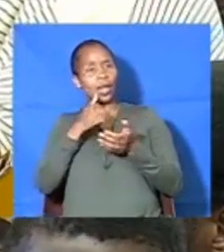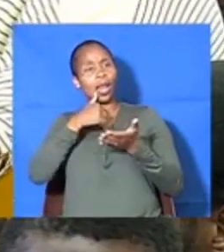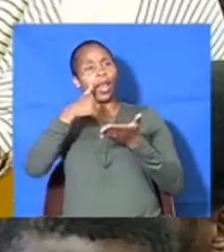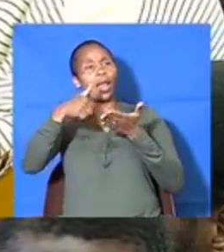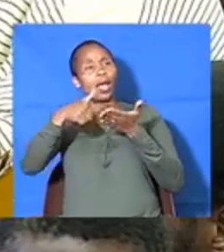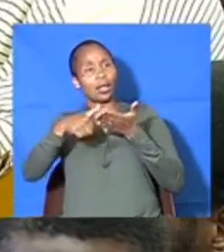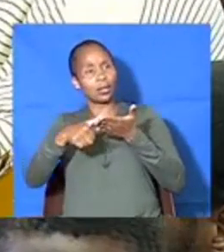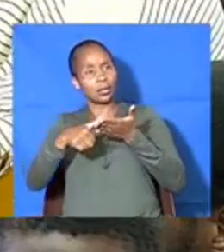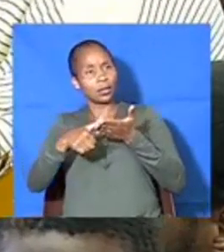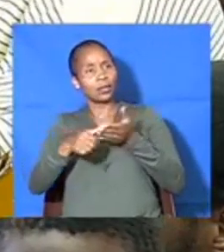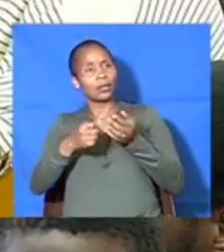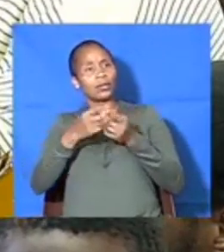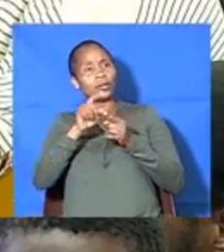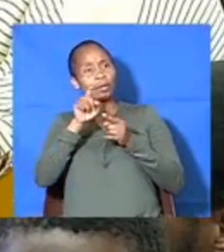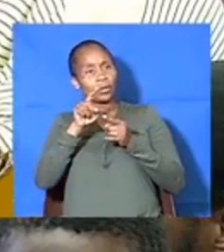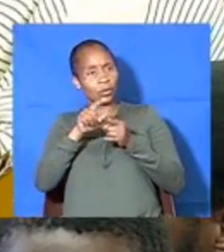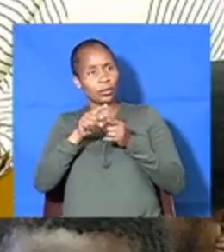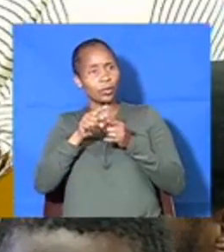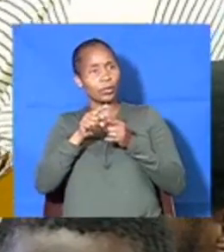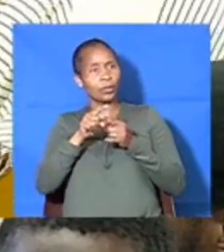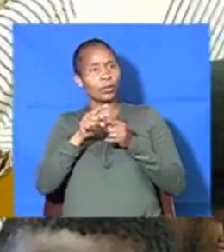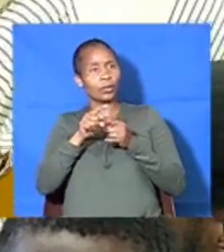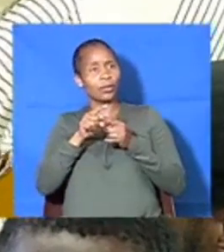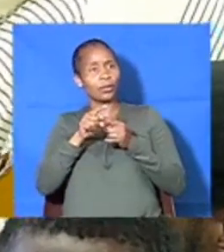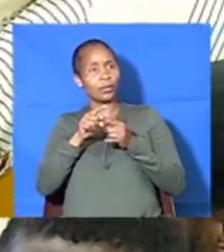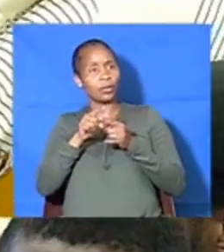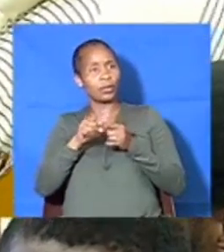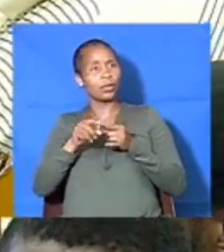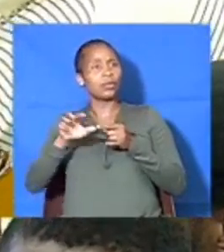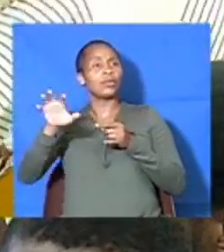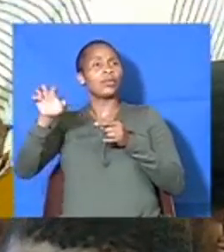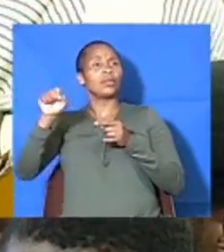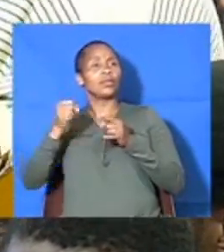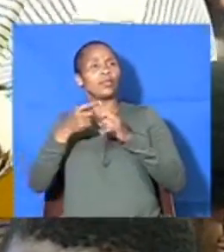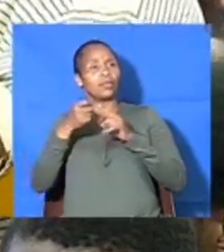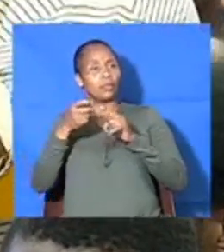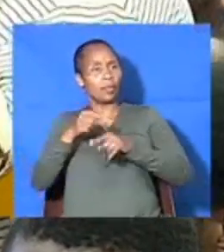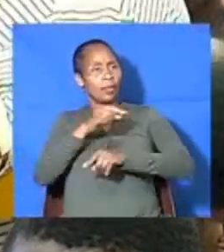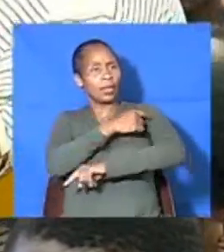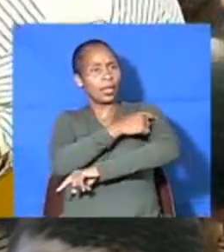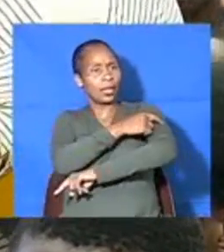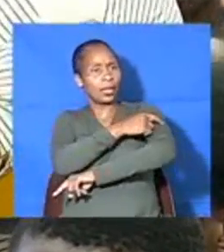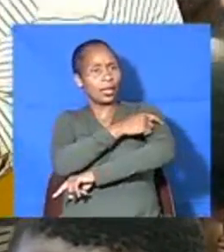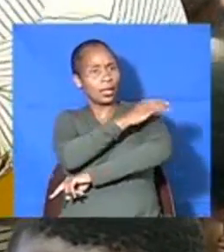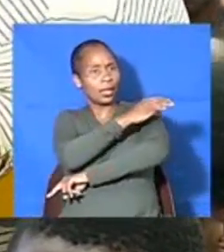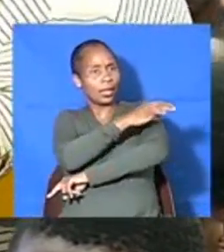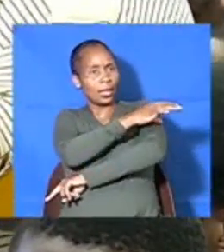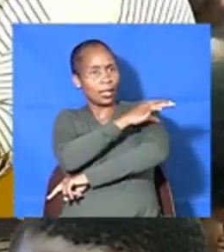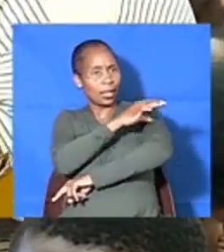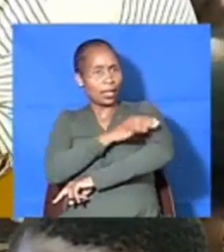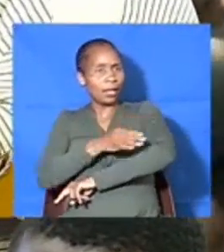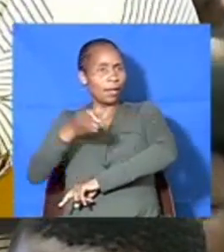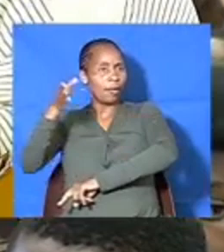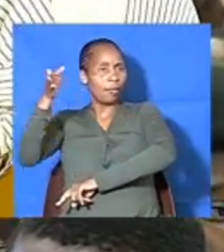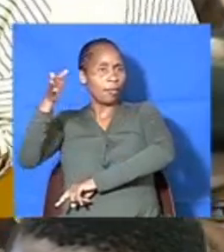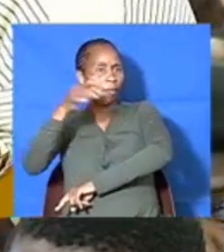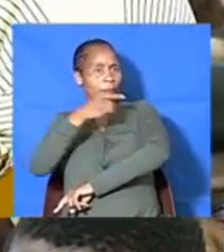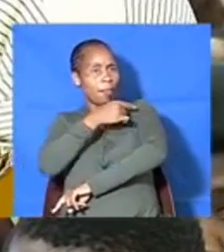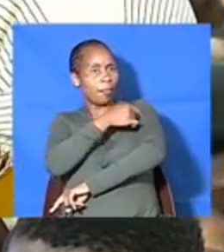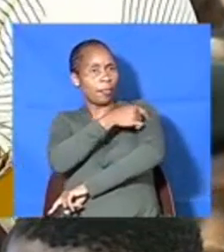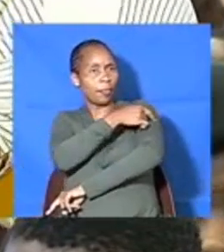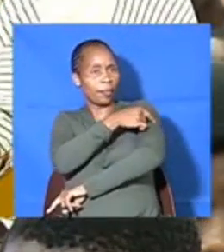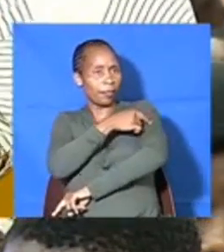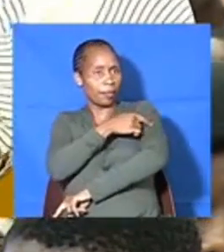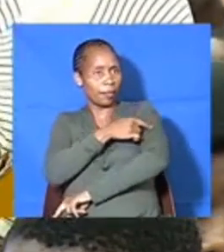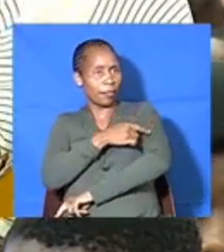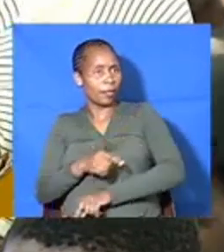14-year child gets a child. And look, Arna 14 years, I akuma grant na wana lua I akuma grant manangwana iman. So when